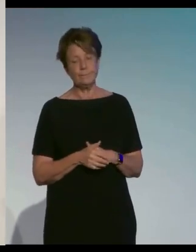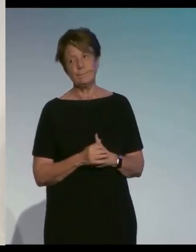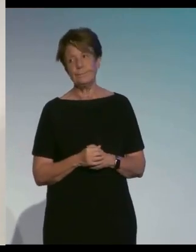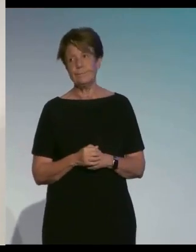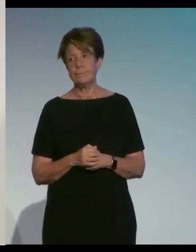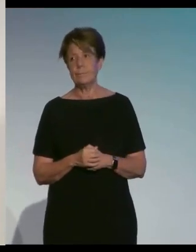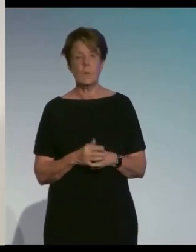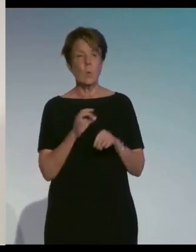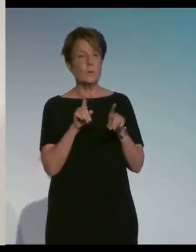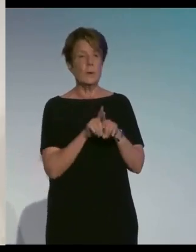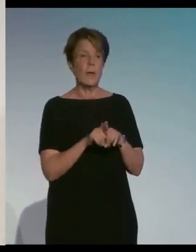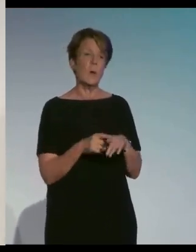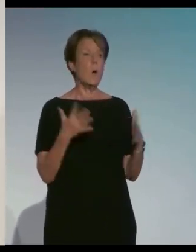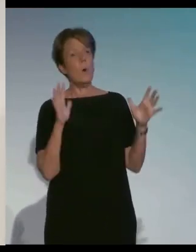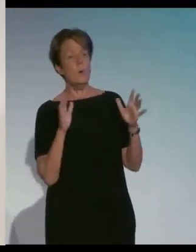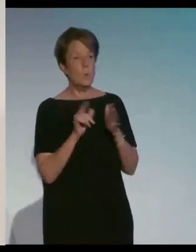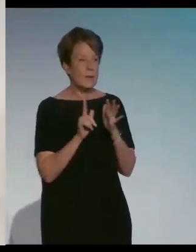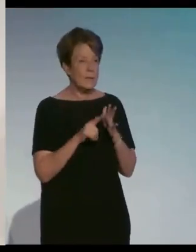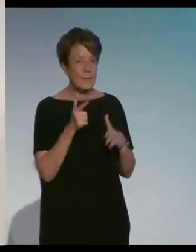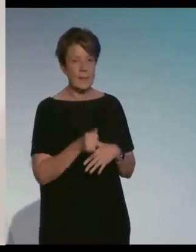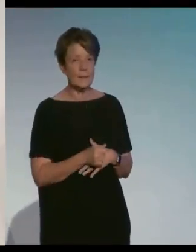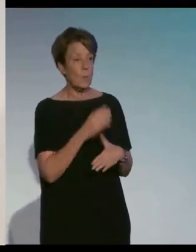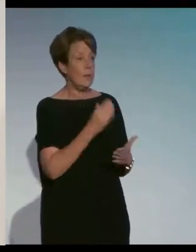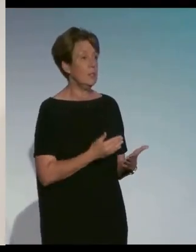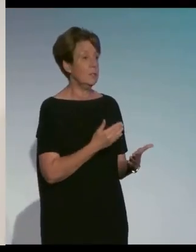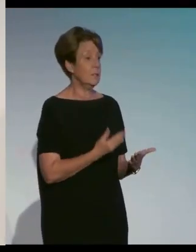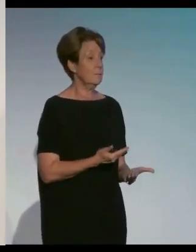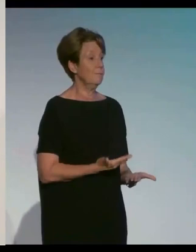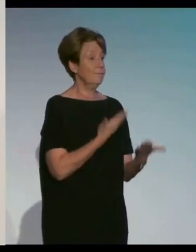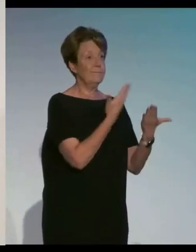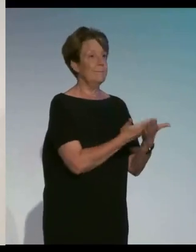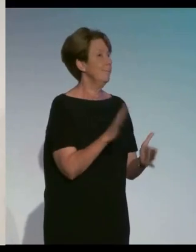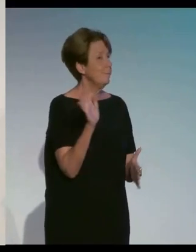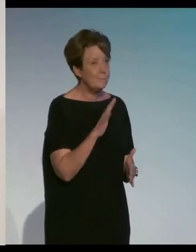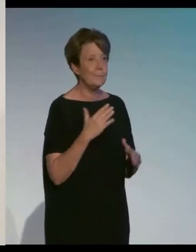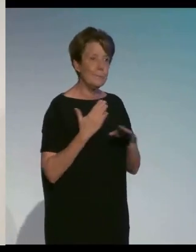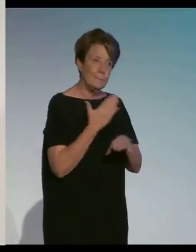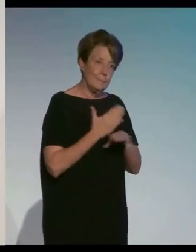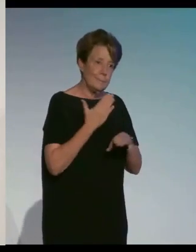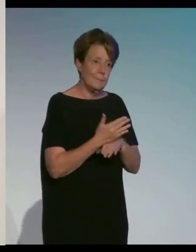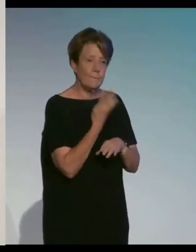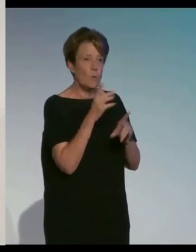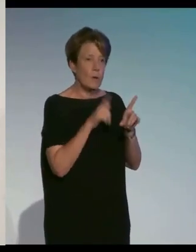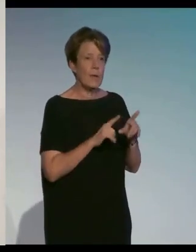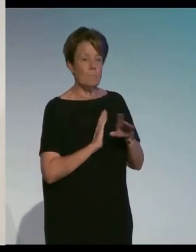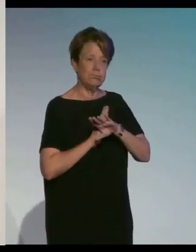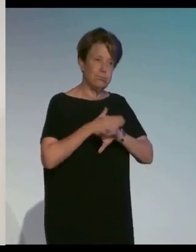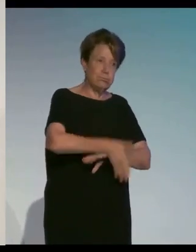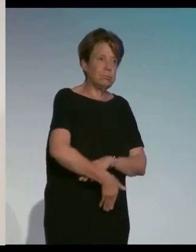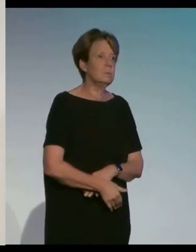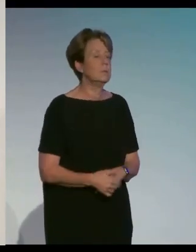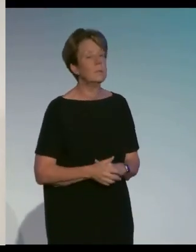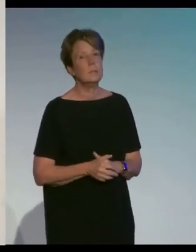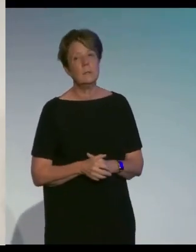It wasn't like, oh, we did this and, you know, we just went and filed the case, no. 4 years down the line, a lot of slogging with, you